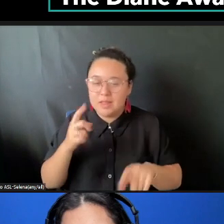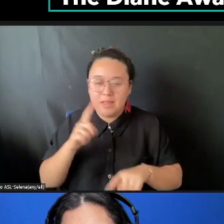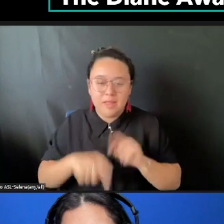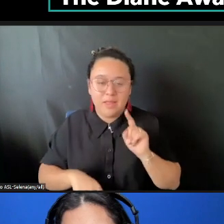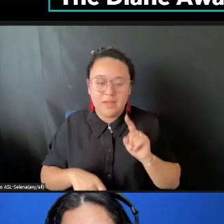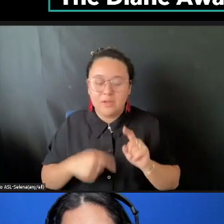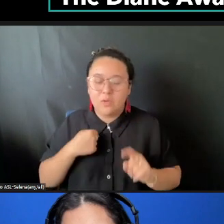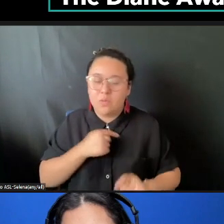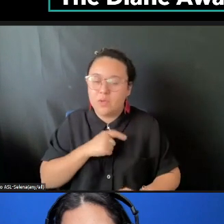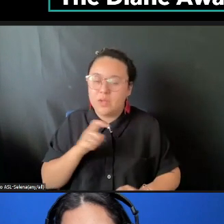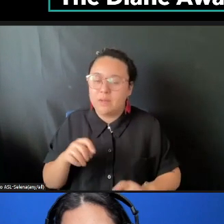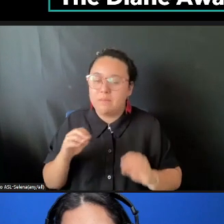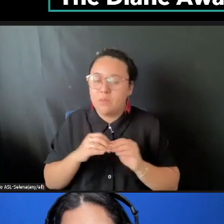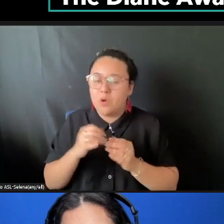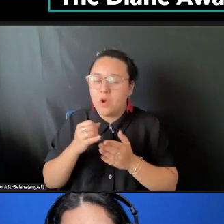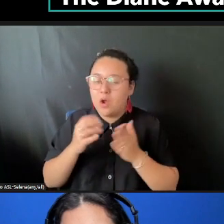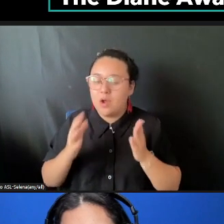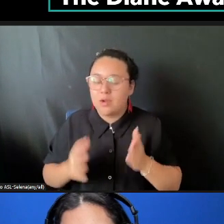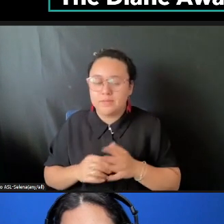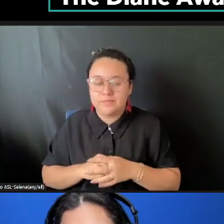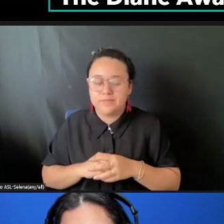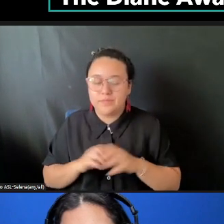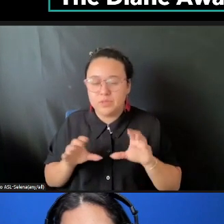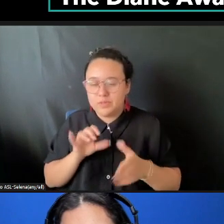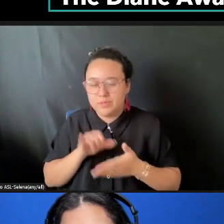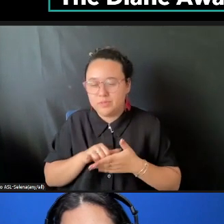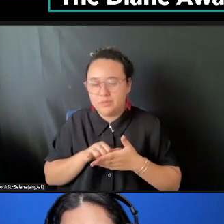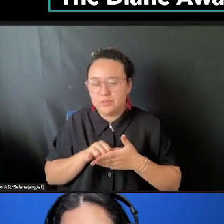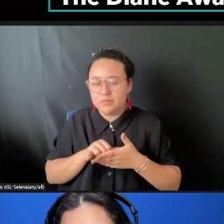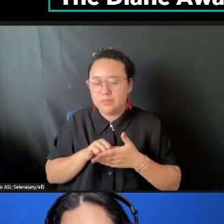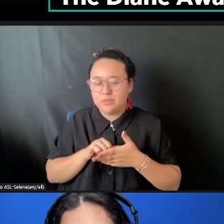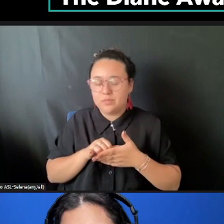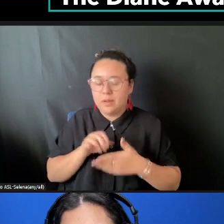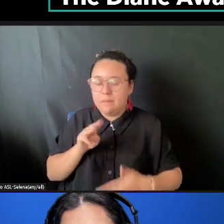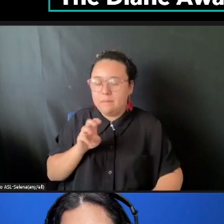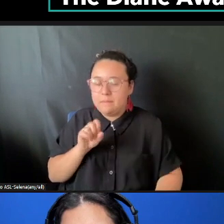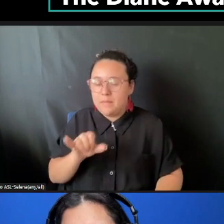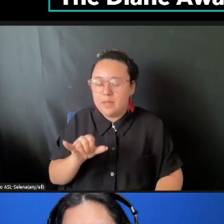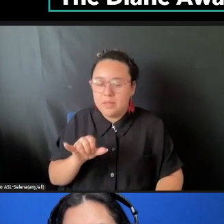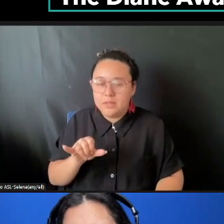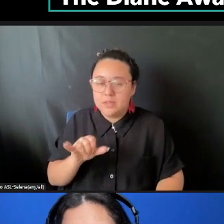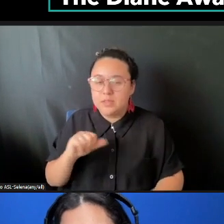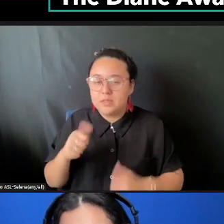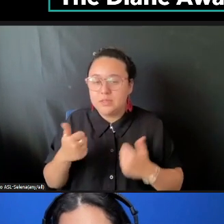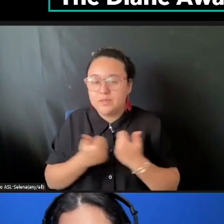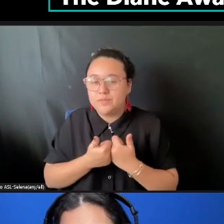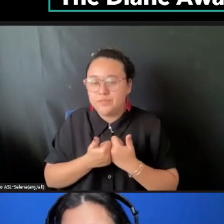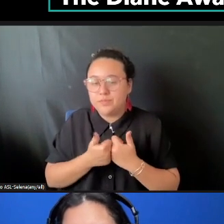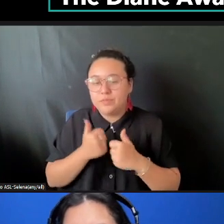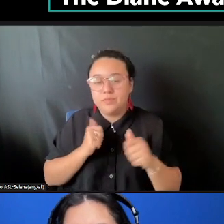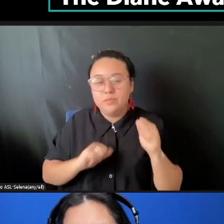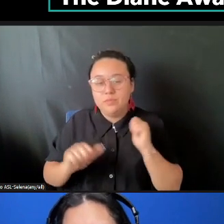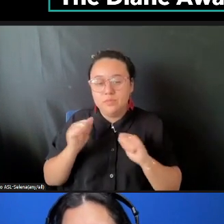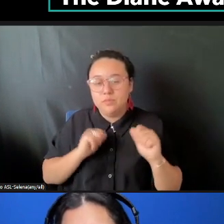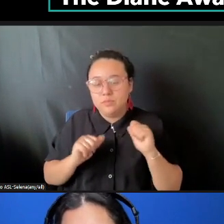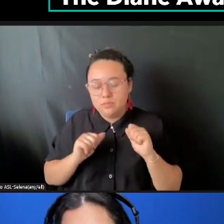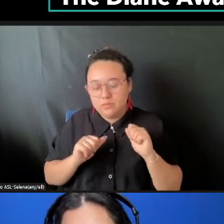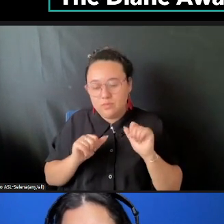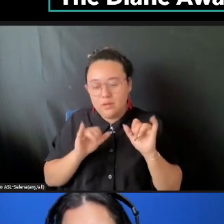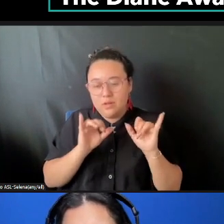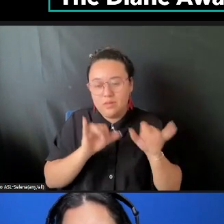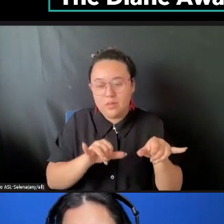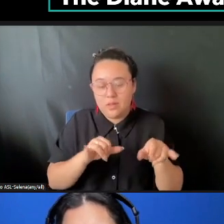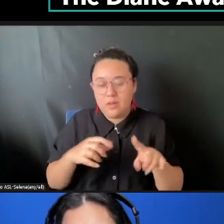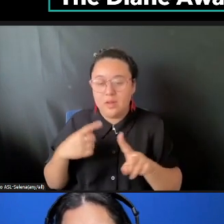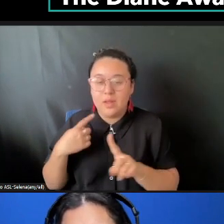we need more artists that is getting messy and challenging what the form is. So I would say that. And I would also